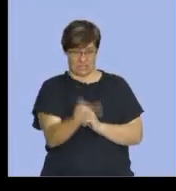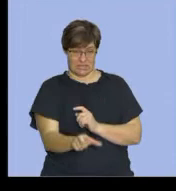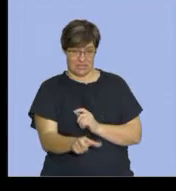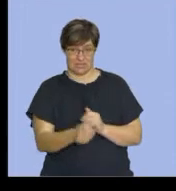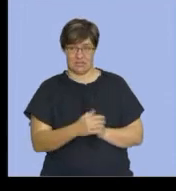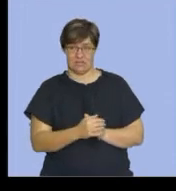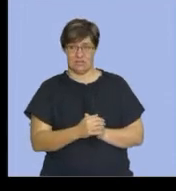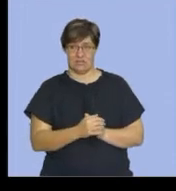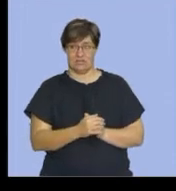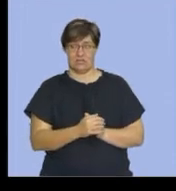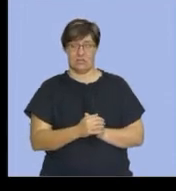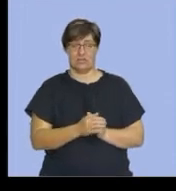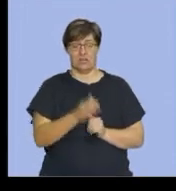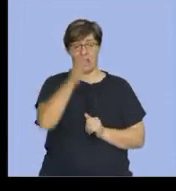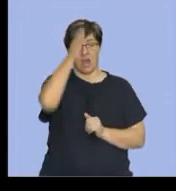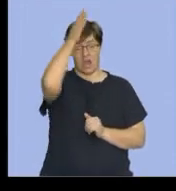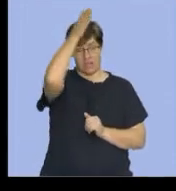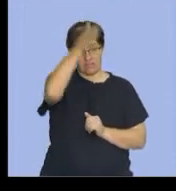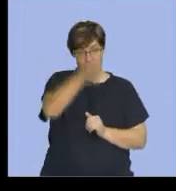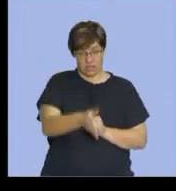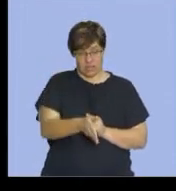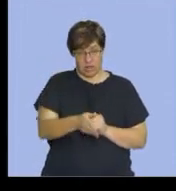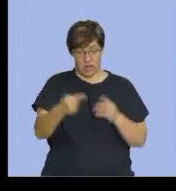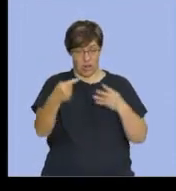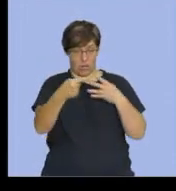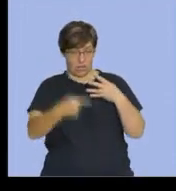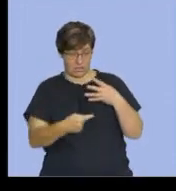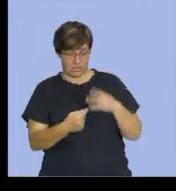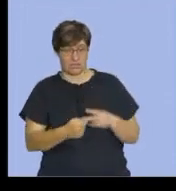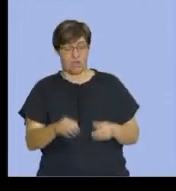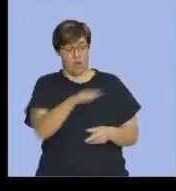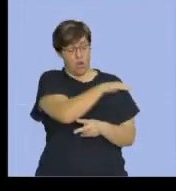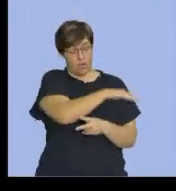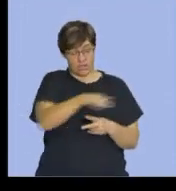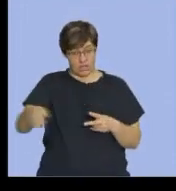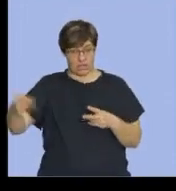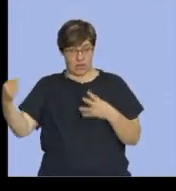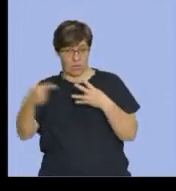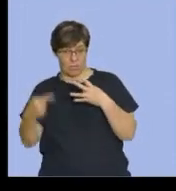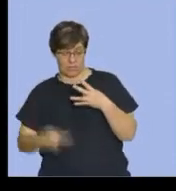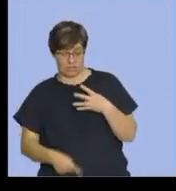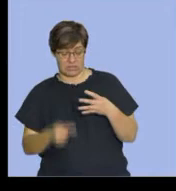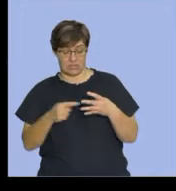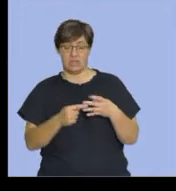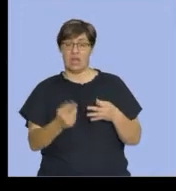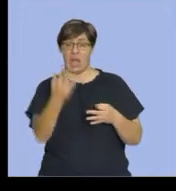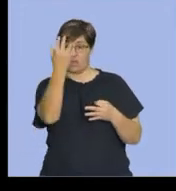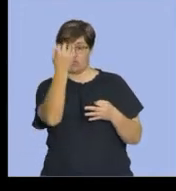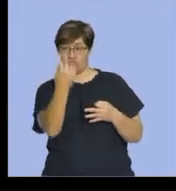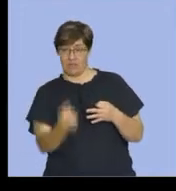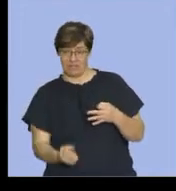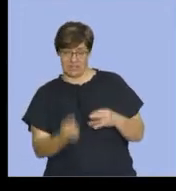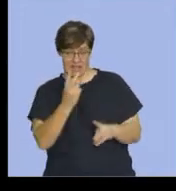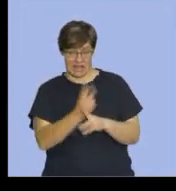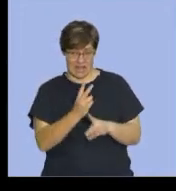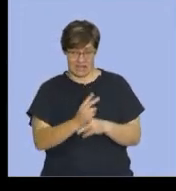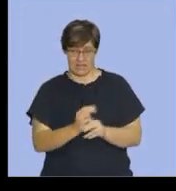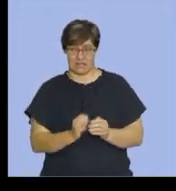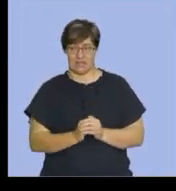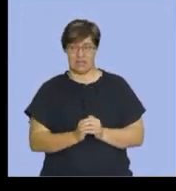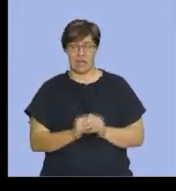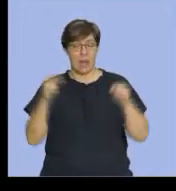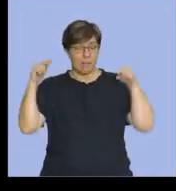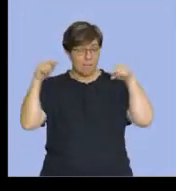today. Vertical component, horizontal component, gravity again,